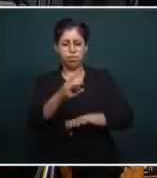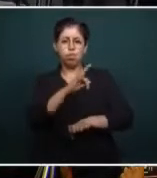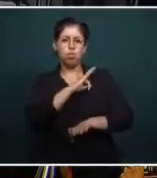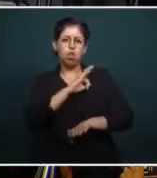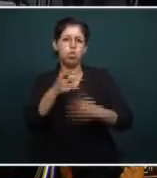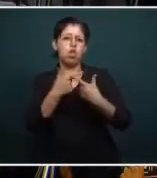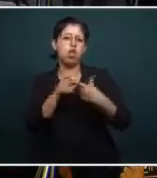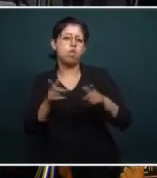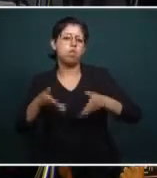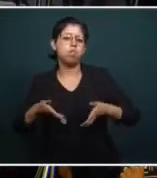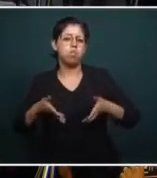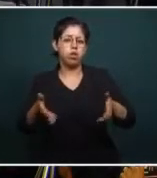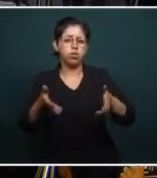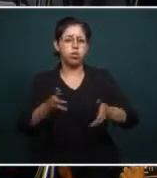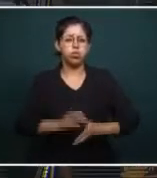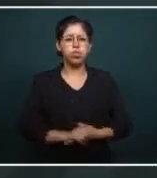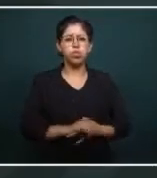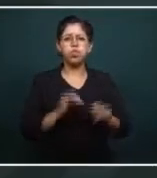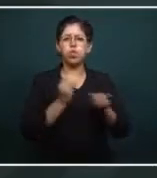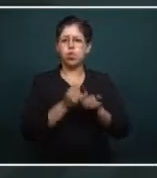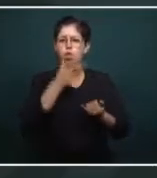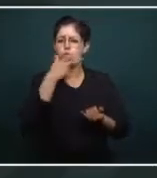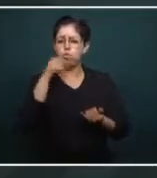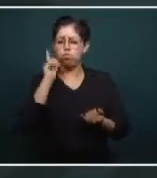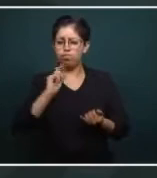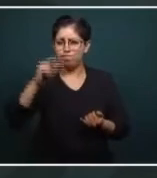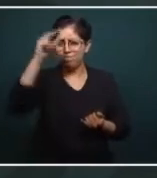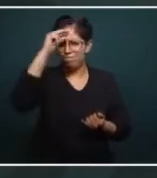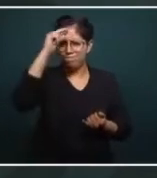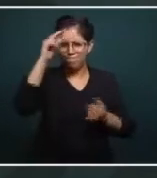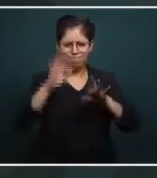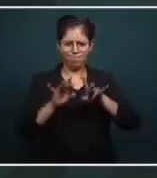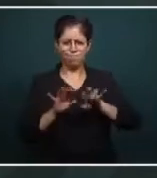and priority intelligence and